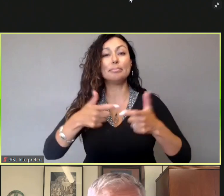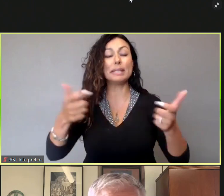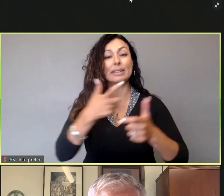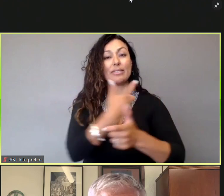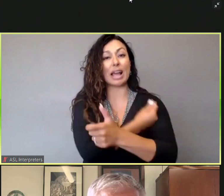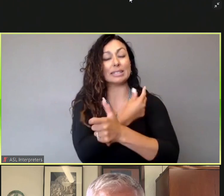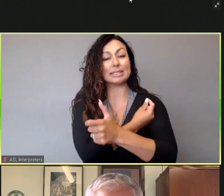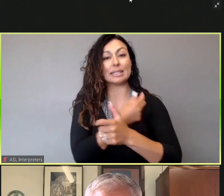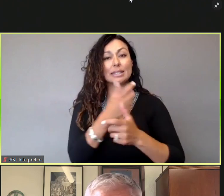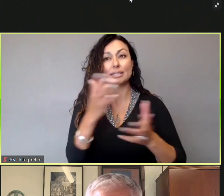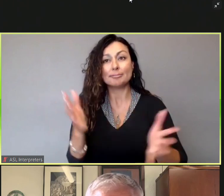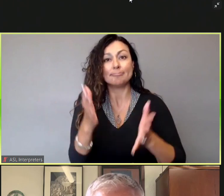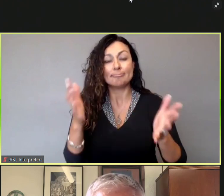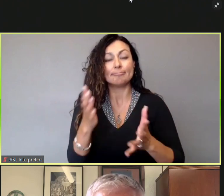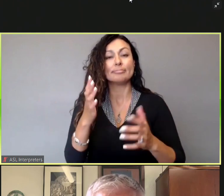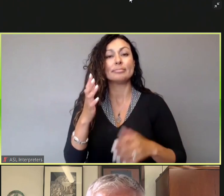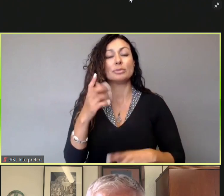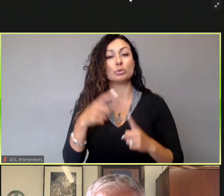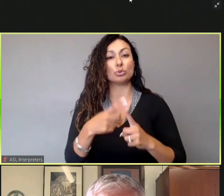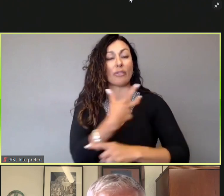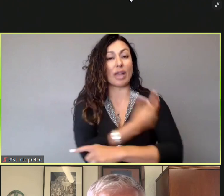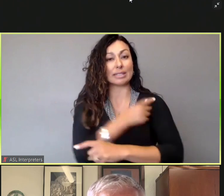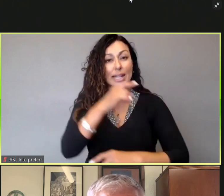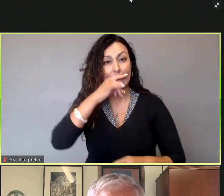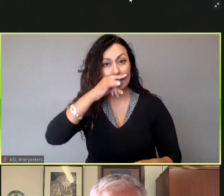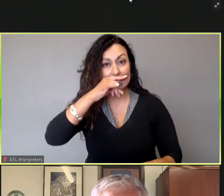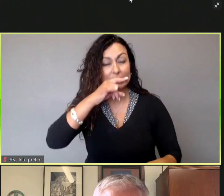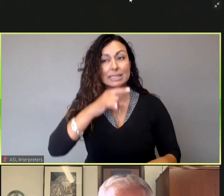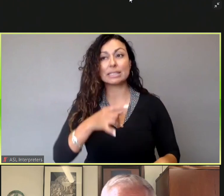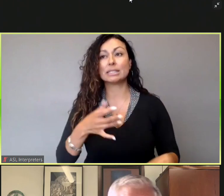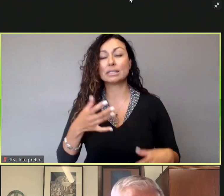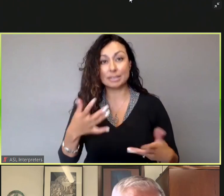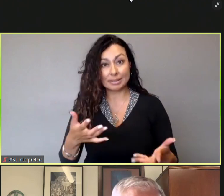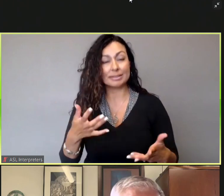vaccine campaign to vaccinate kids. So,